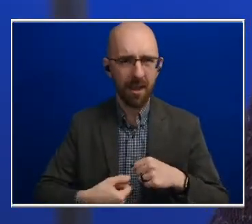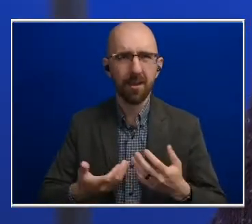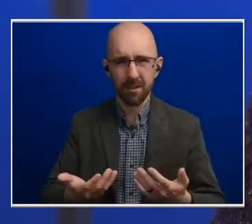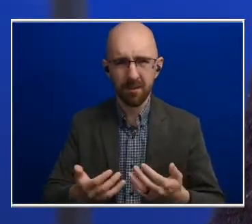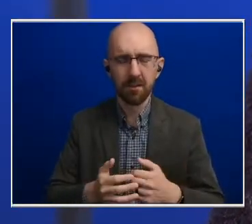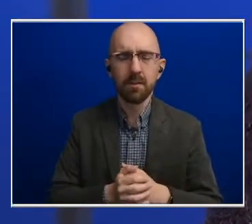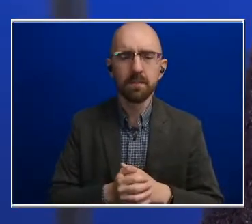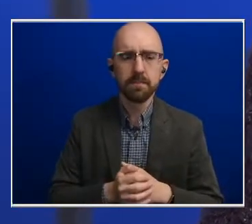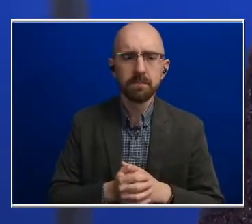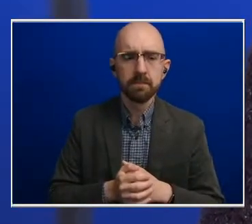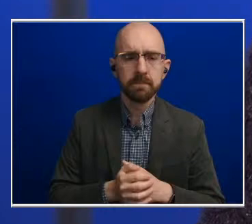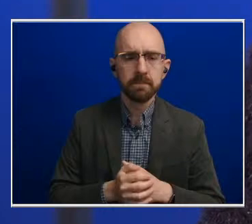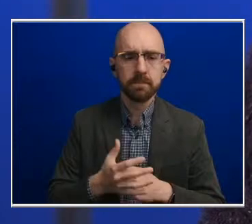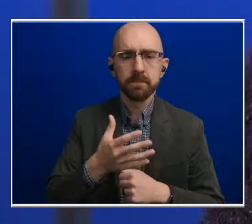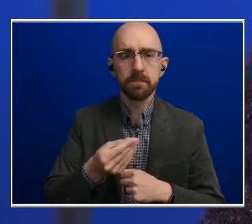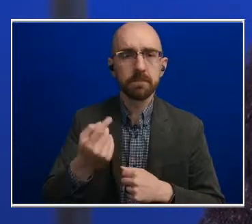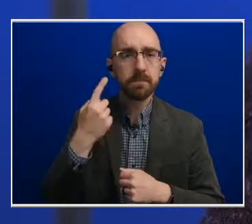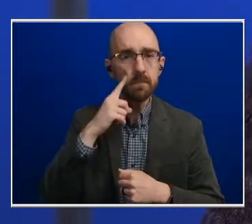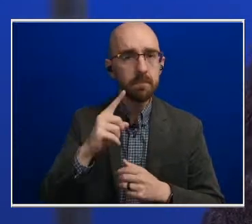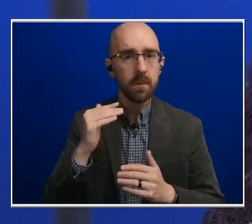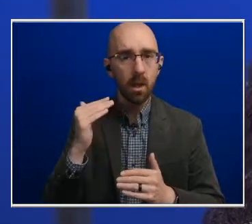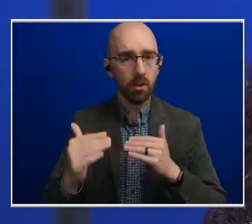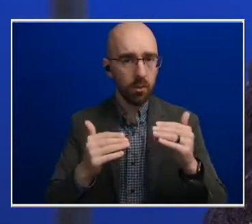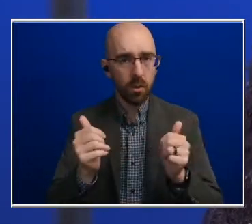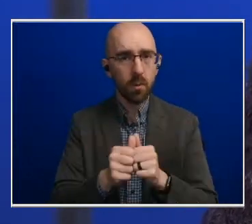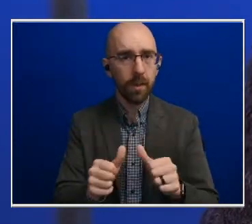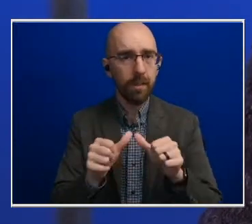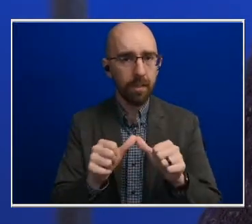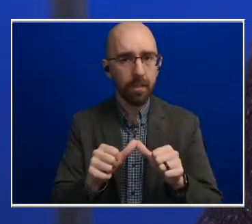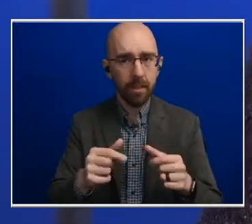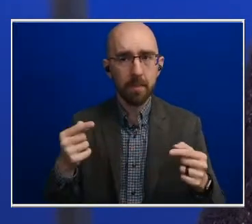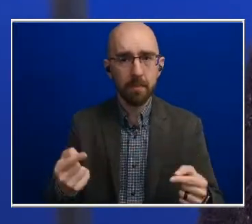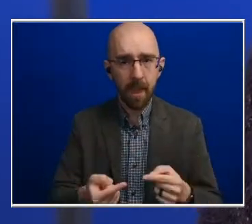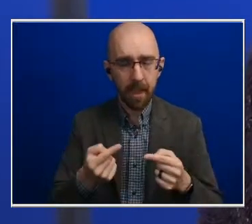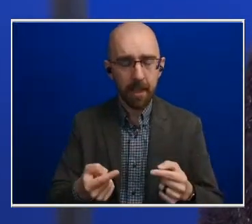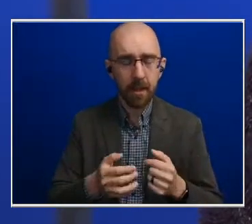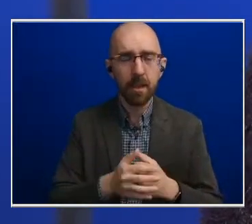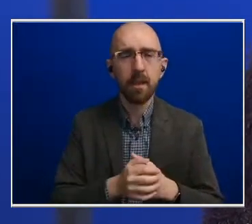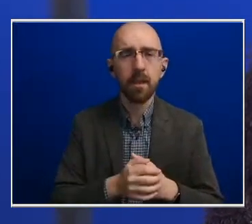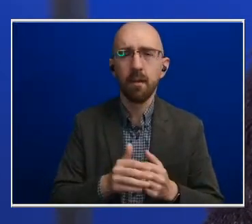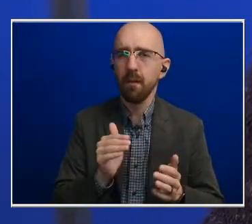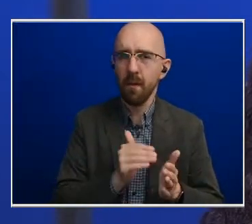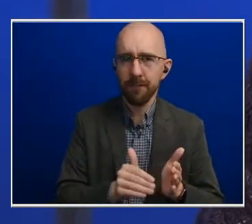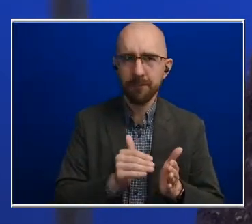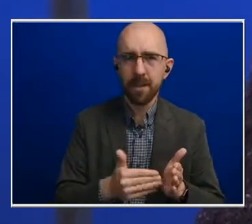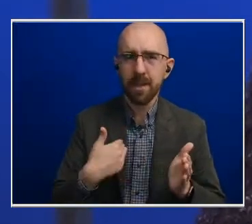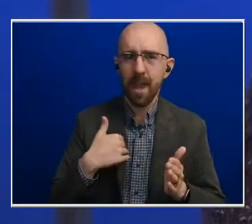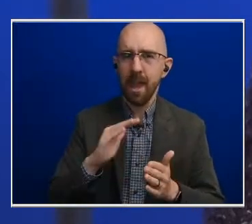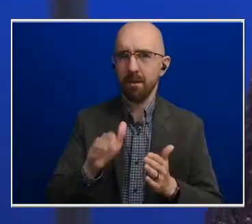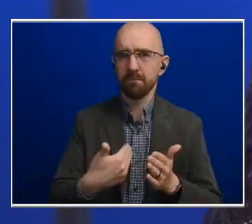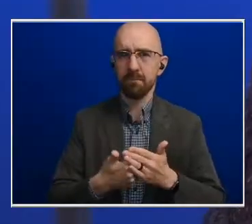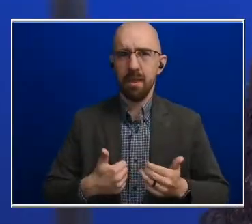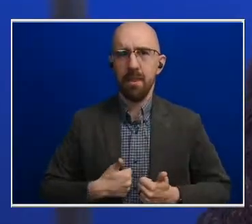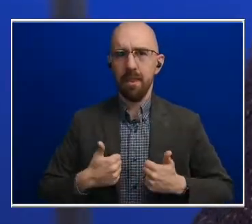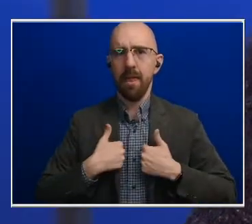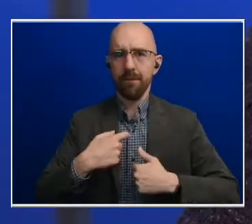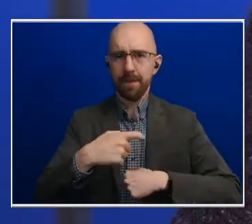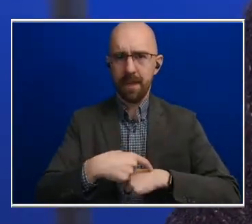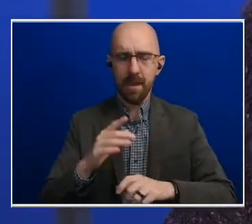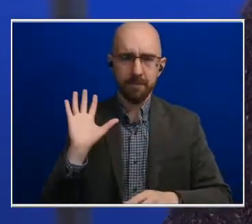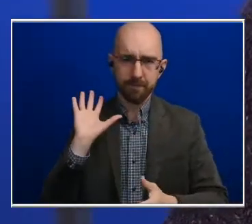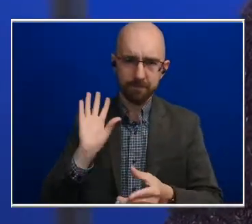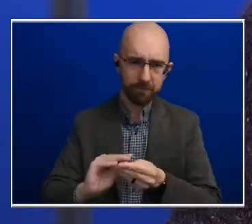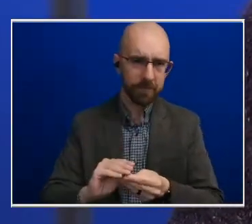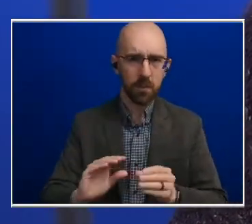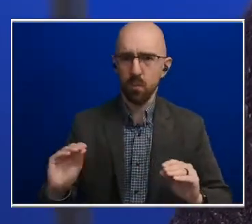And for adults with chronic pain, often you've had an entire lifetime where you didn't have pain,